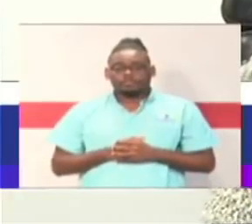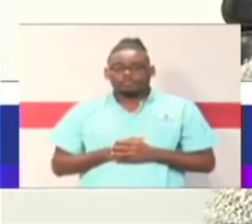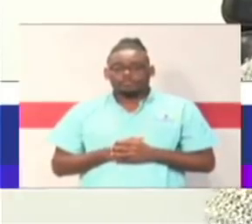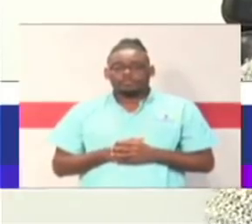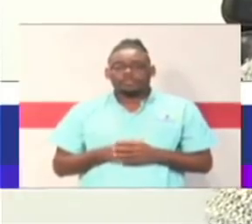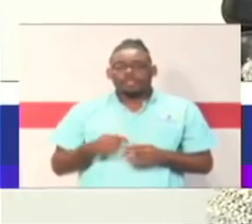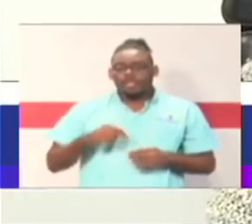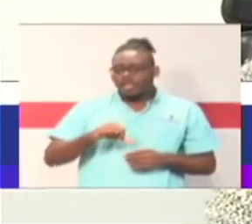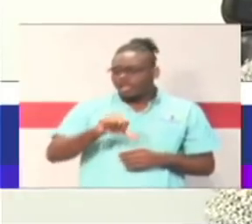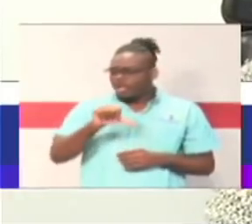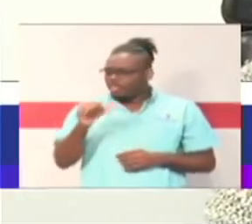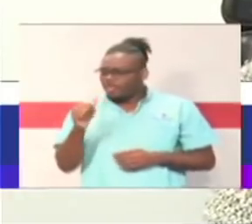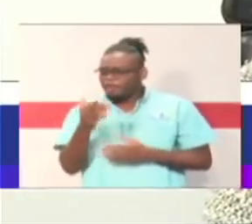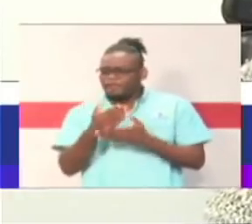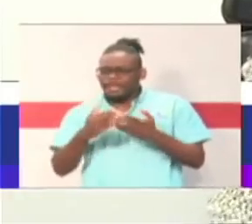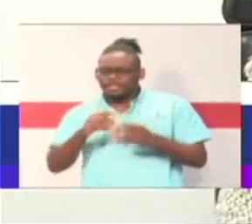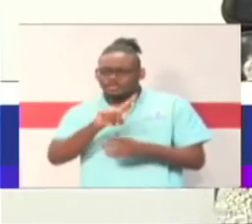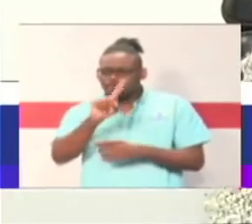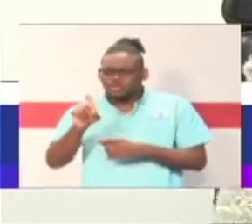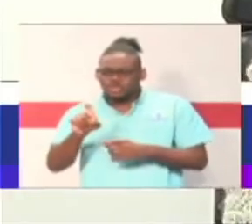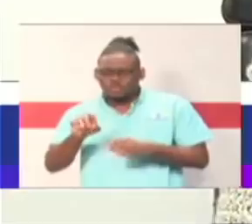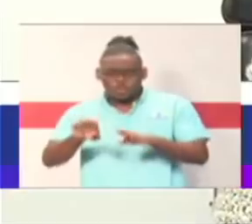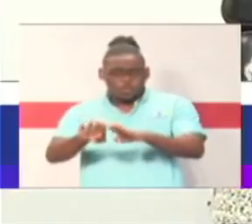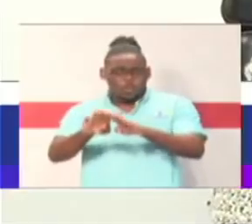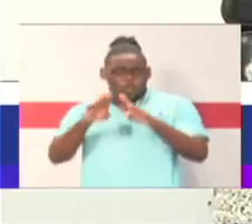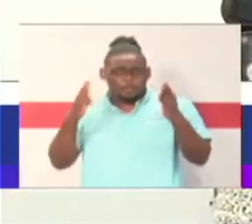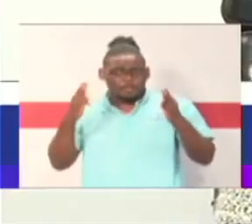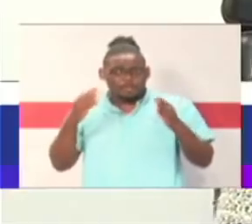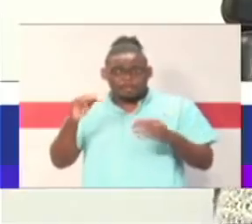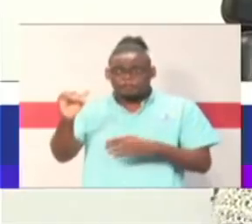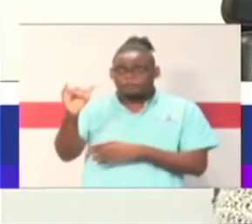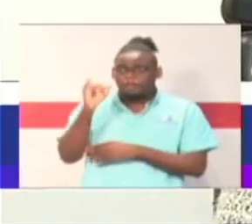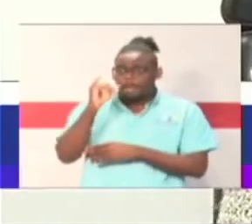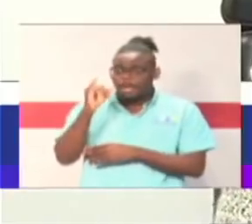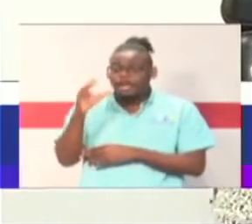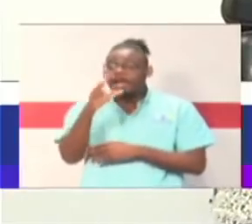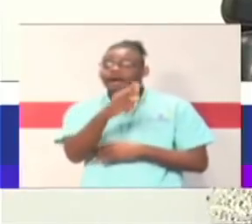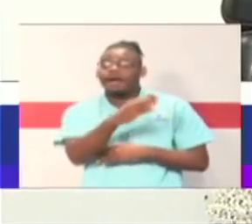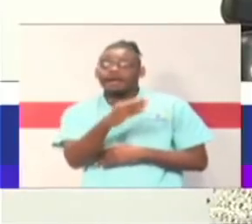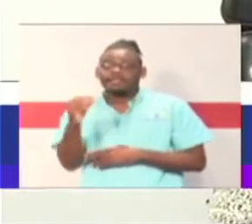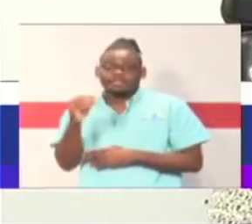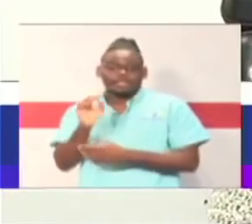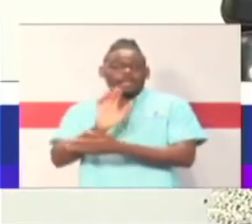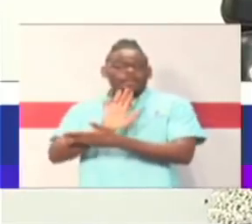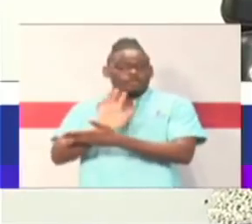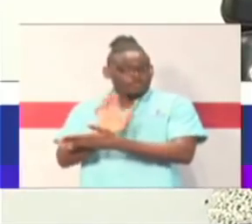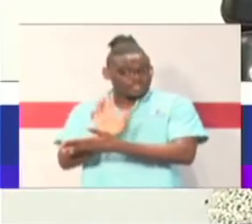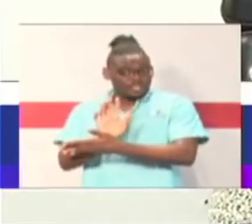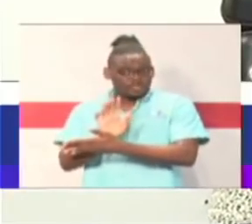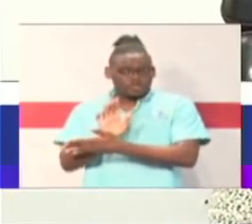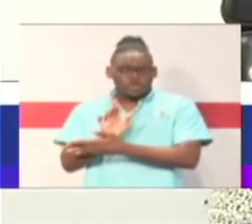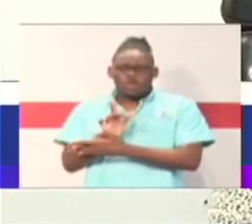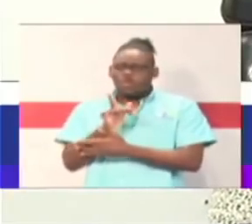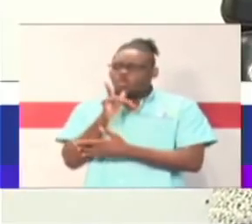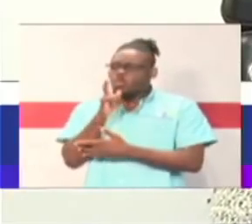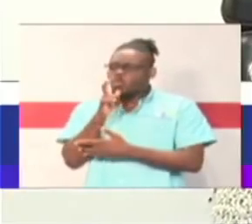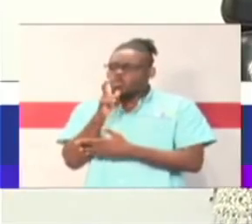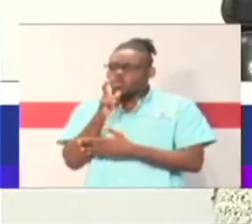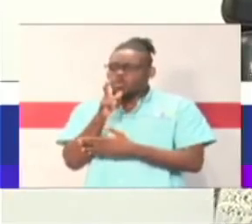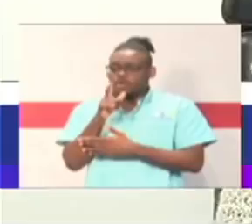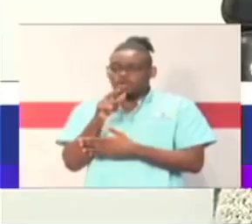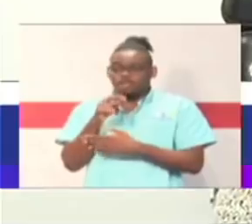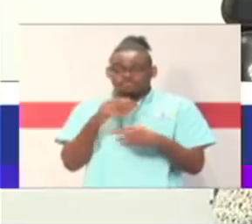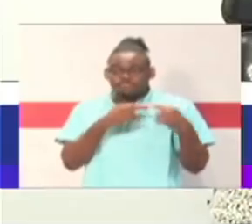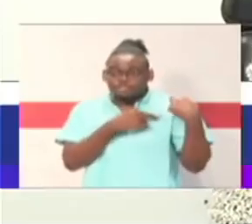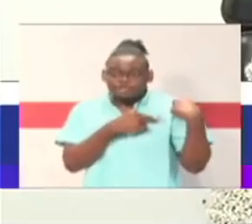that is the reopening of bars and cinemas. This falls under the purview of the Honorable Prime Minister, as it is a